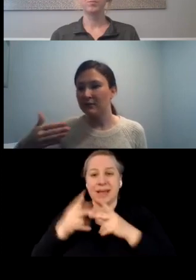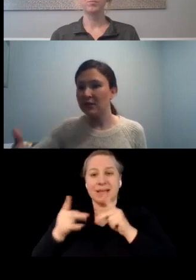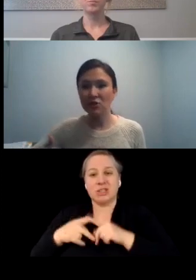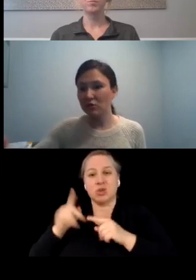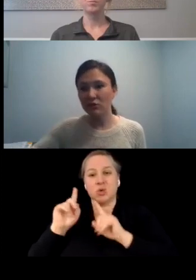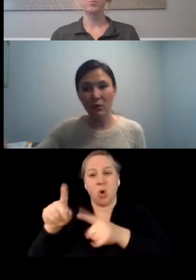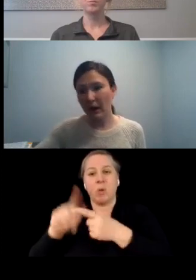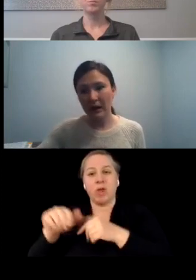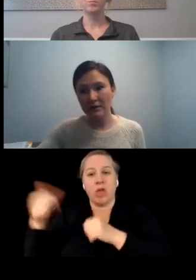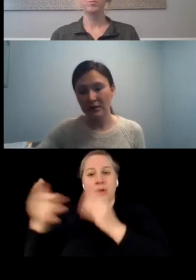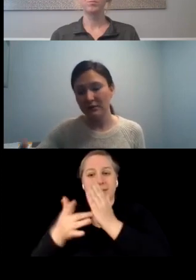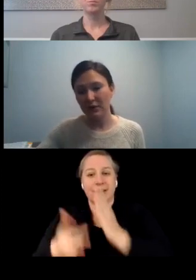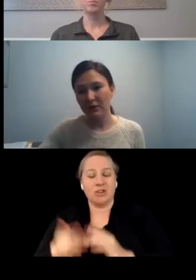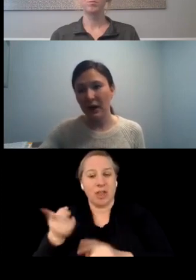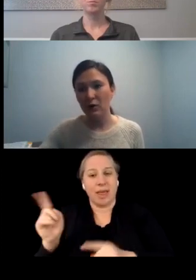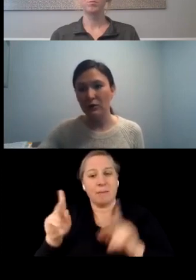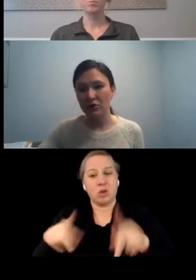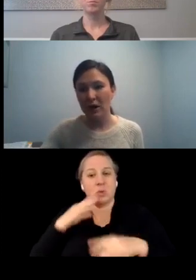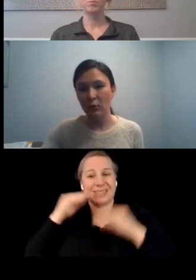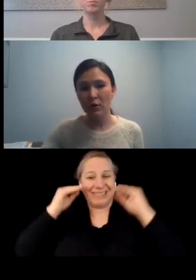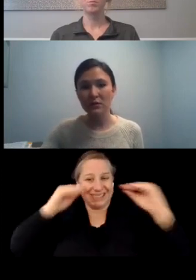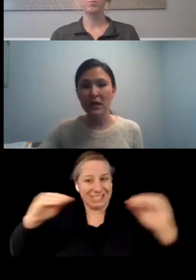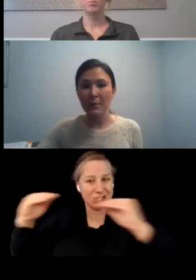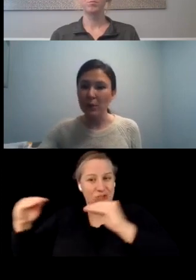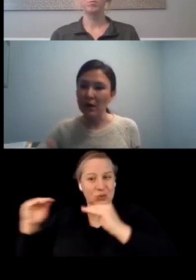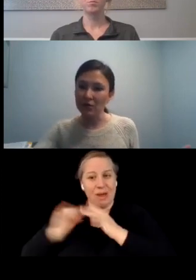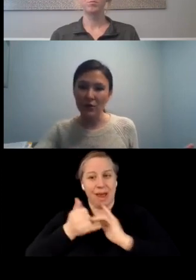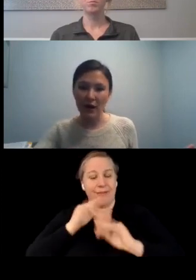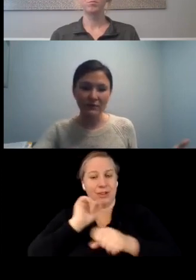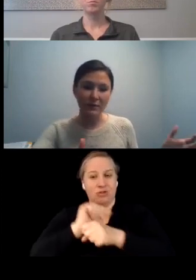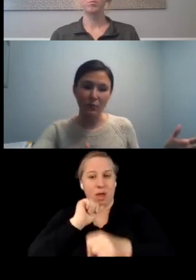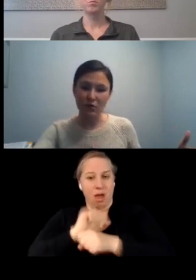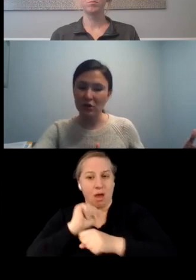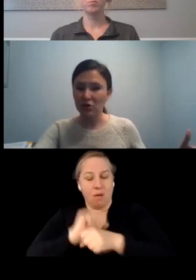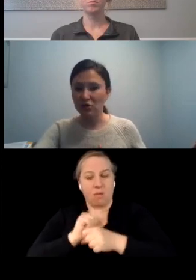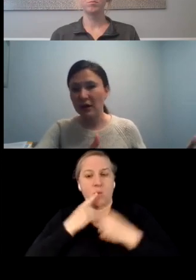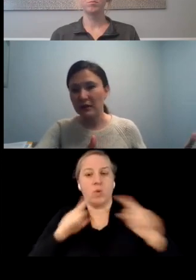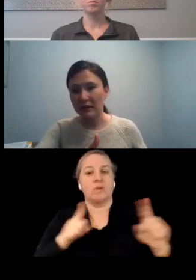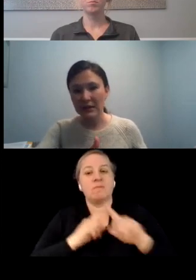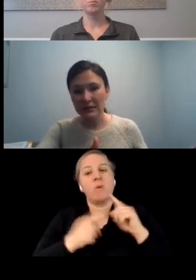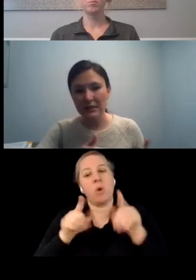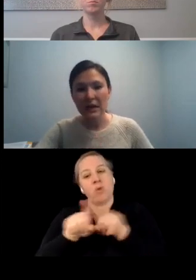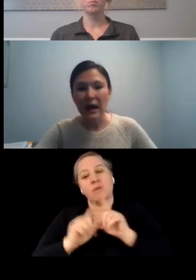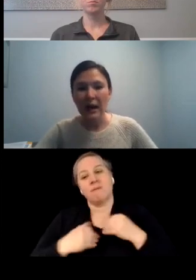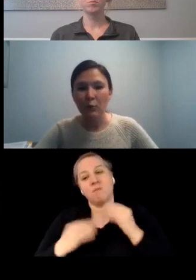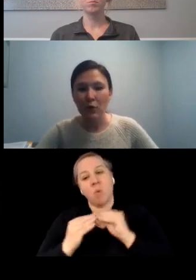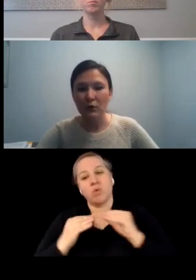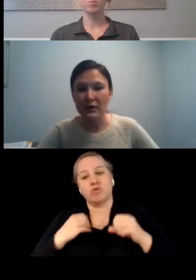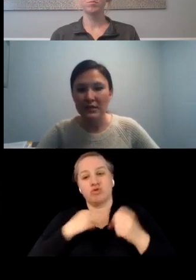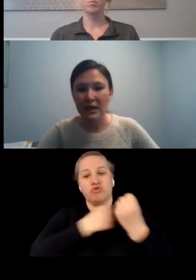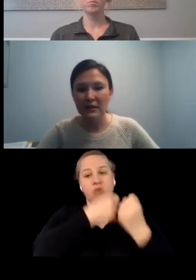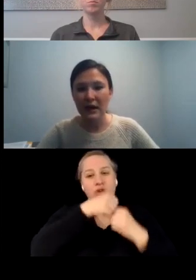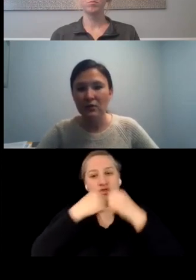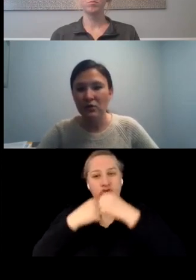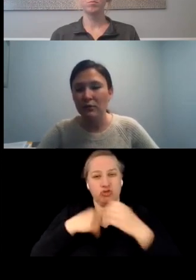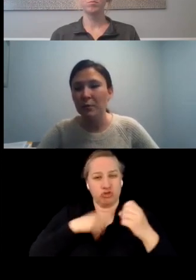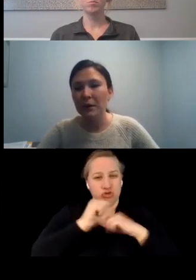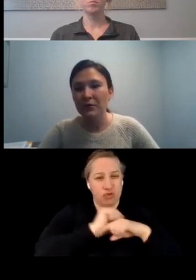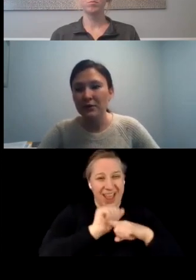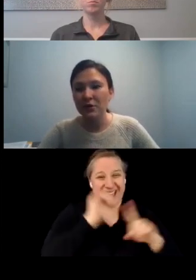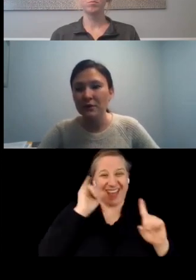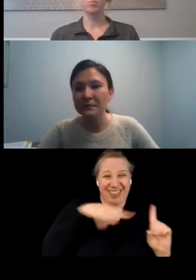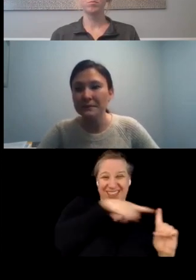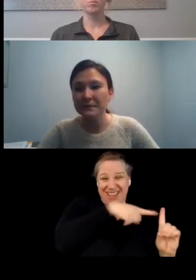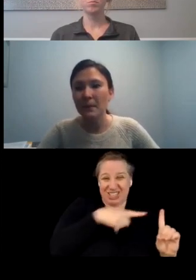They kind of teach you the ways of how the job works. But we also do have some more structured training like this, where you get to get that straight